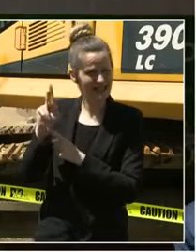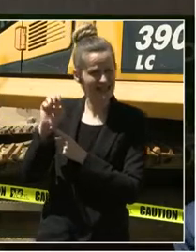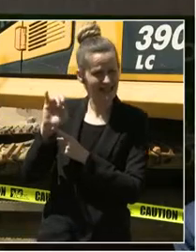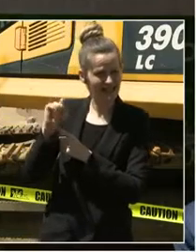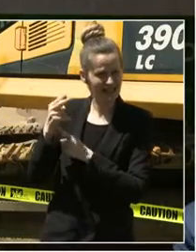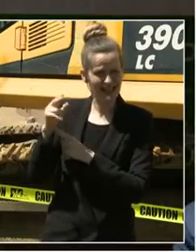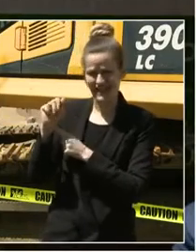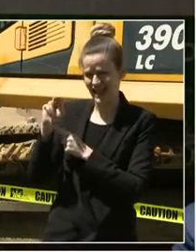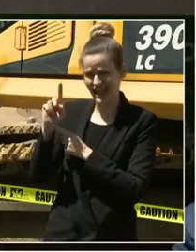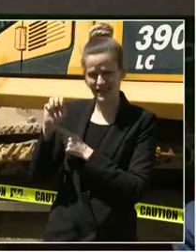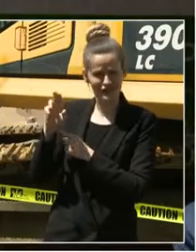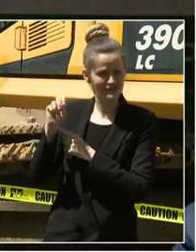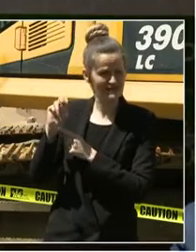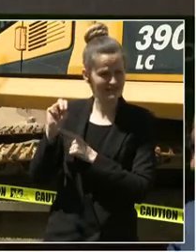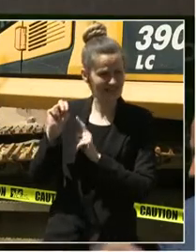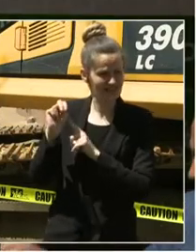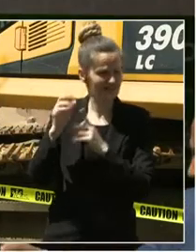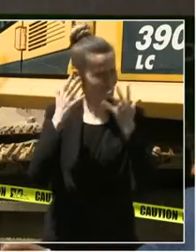round of applause.